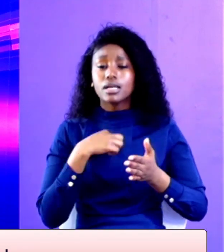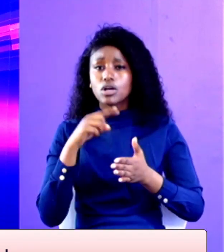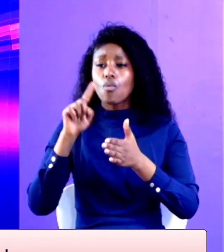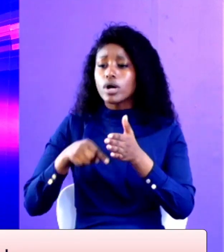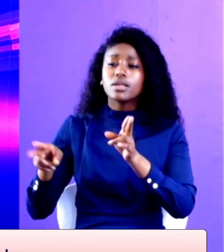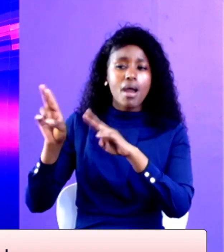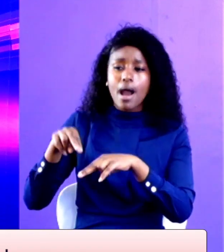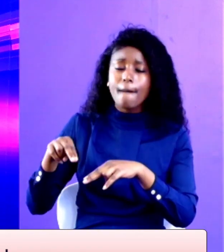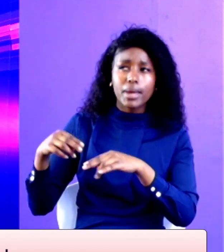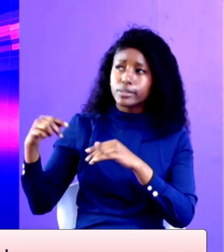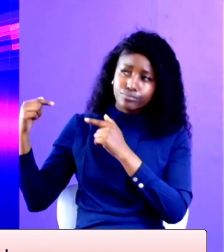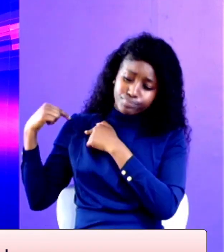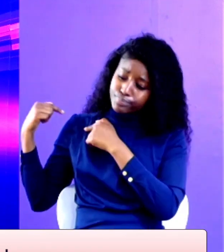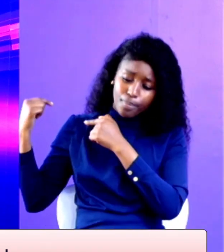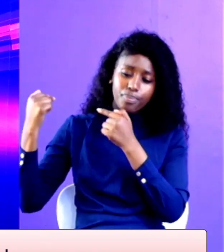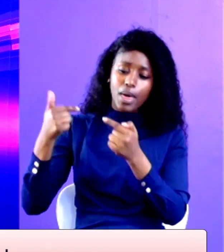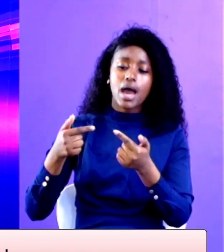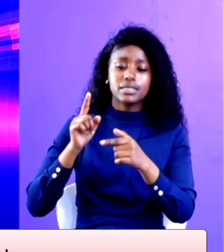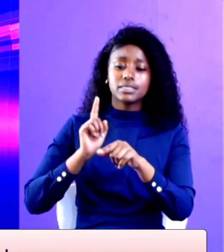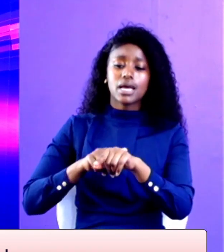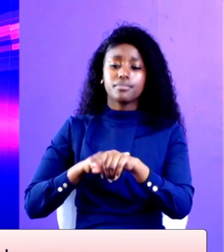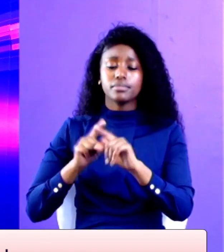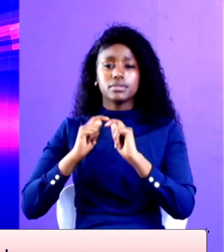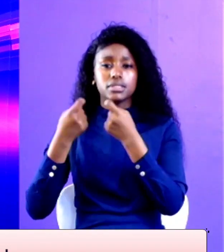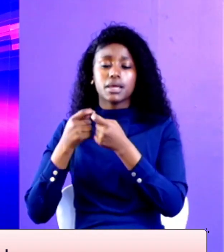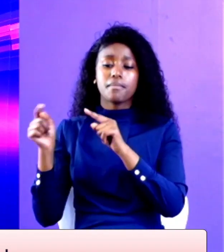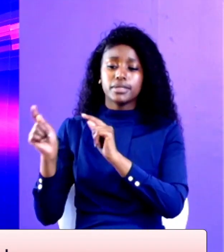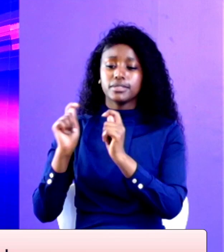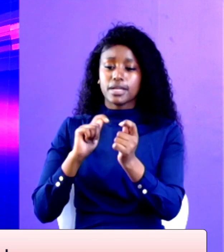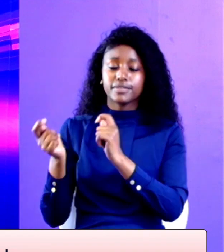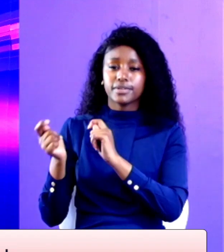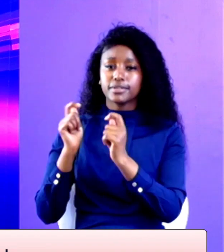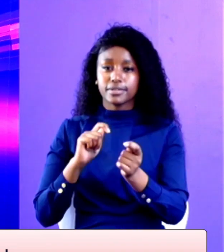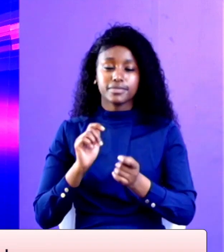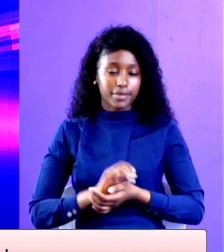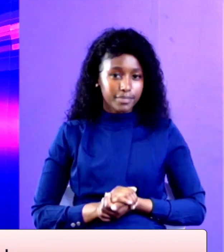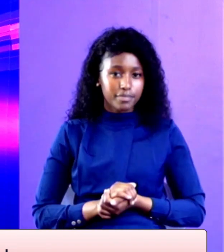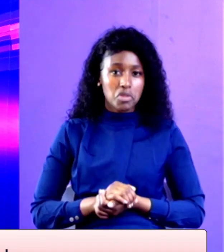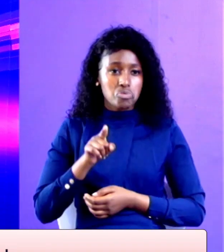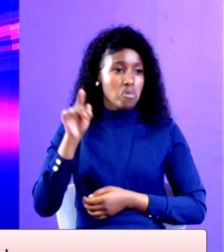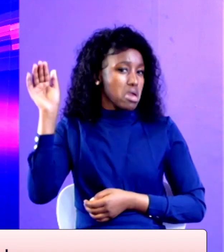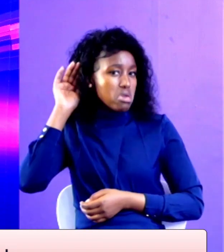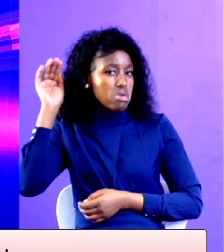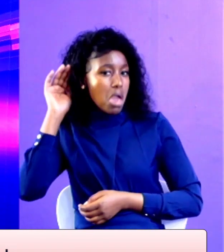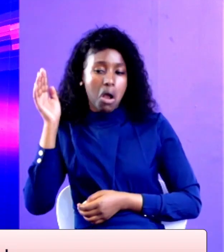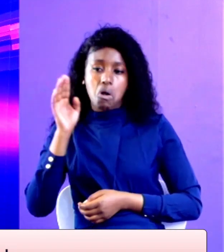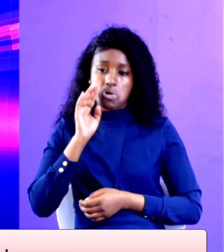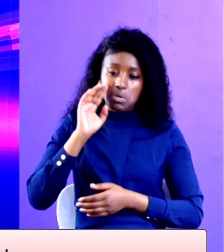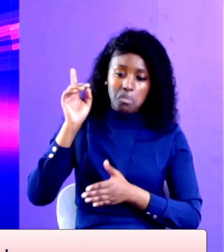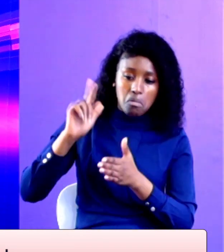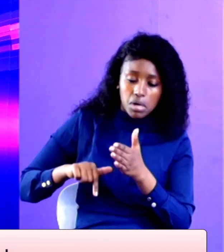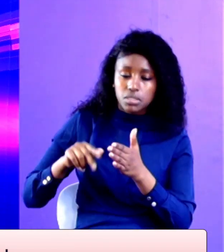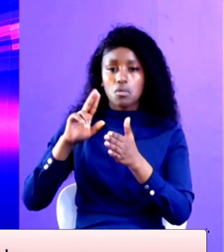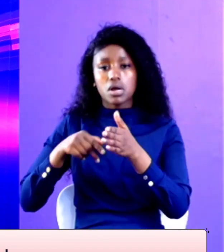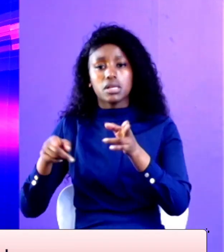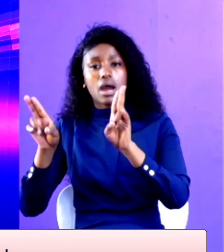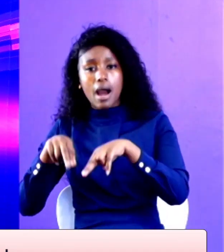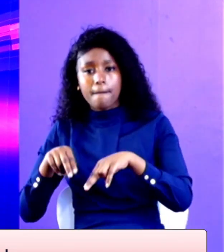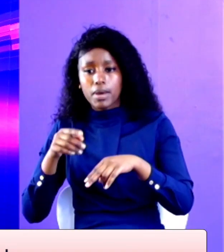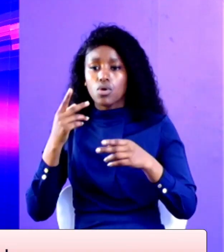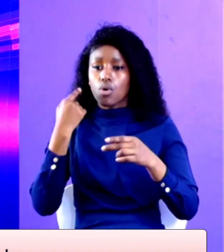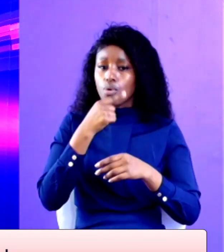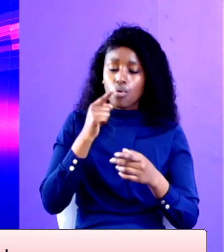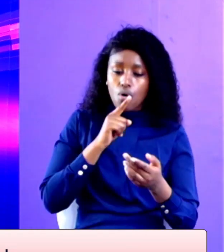have in the transfer market? Umesikia nini? Rumors gani? Which ones are